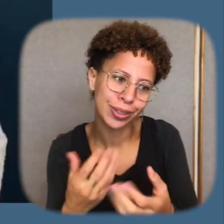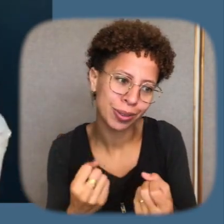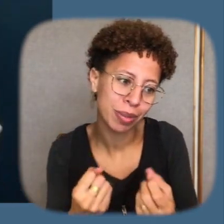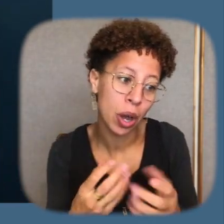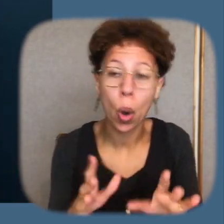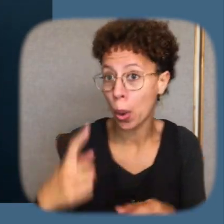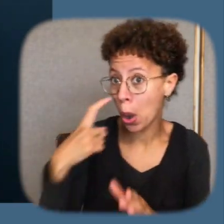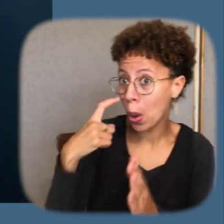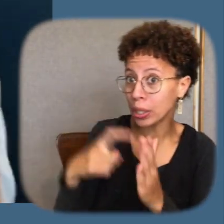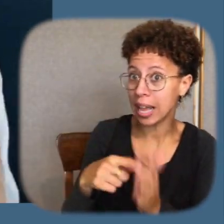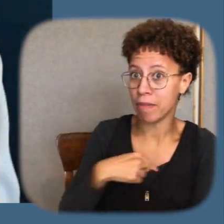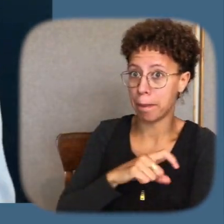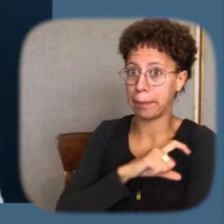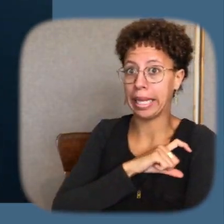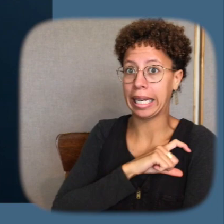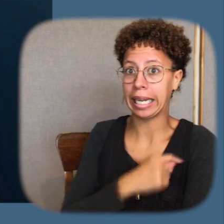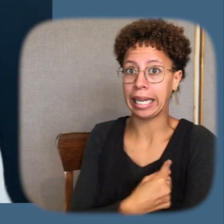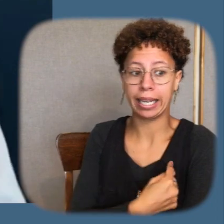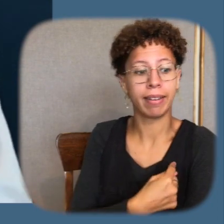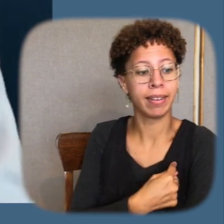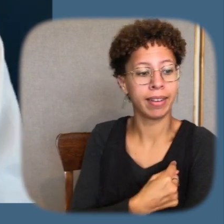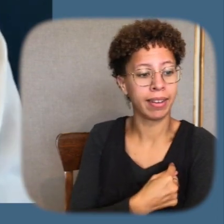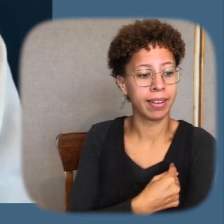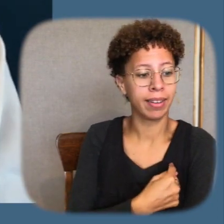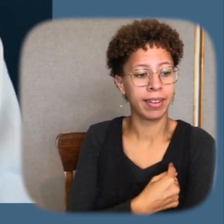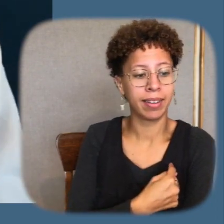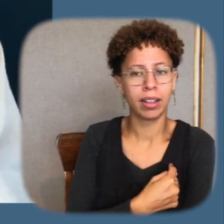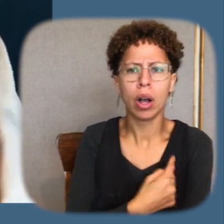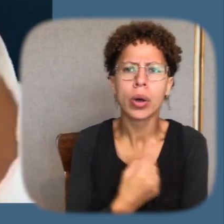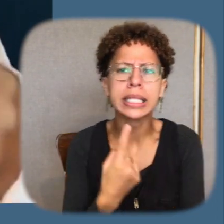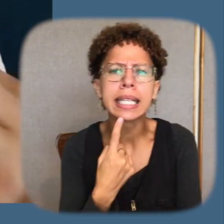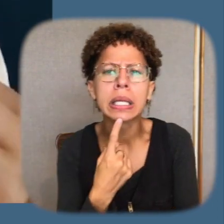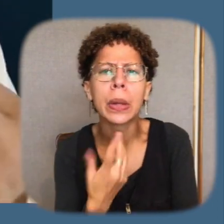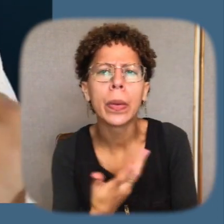you haven't noticed, I got a little pin. Yeah, what does that pin say?